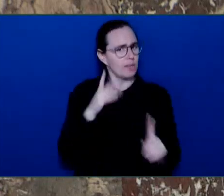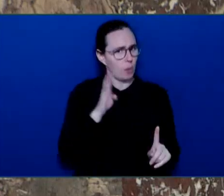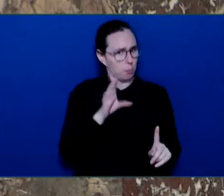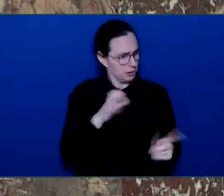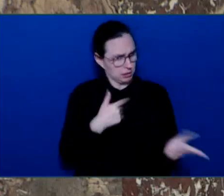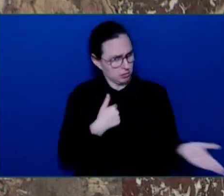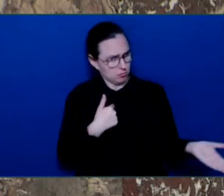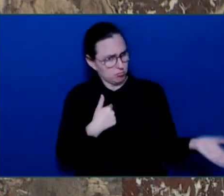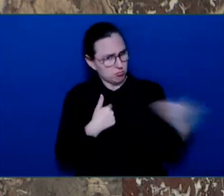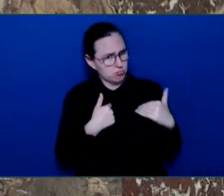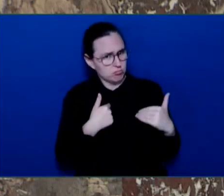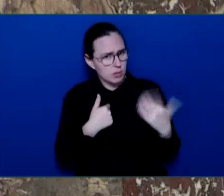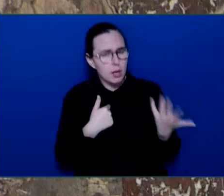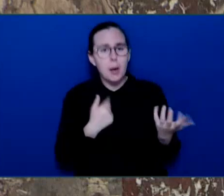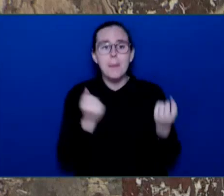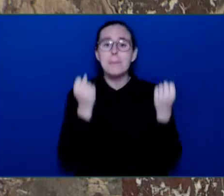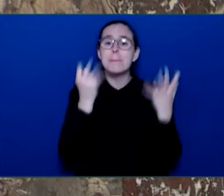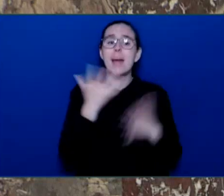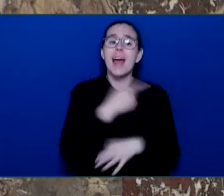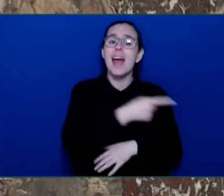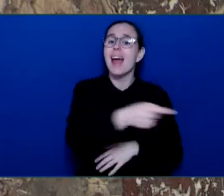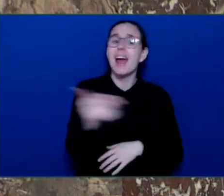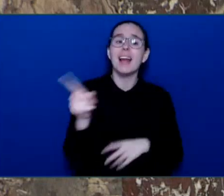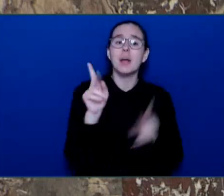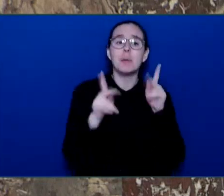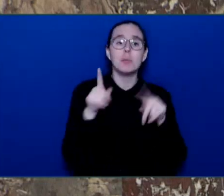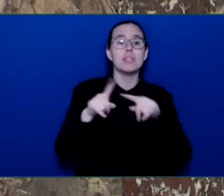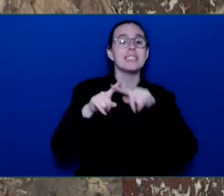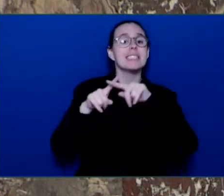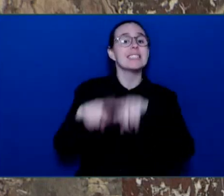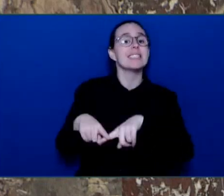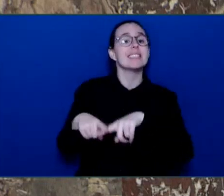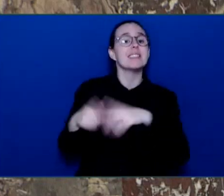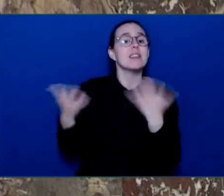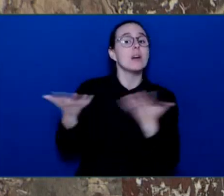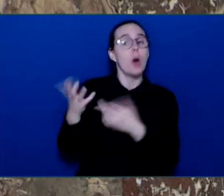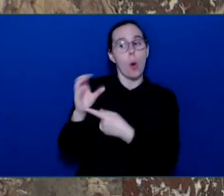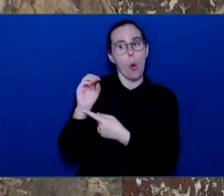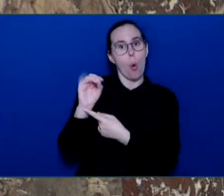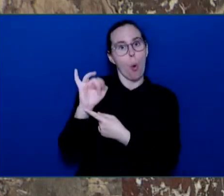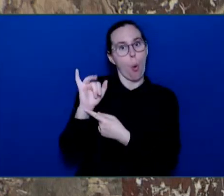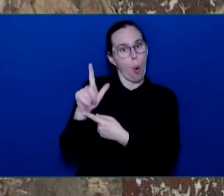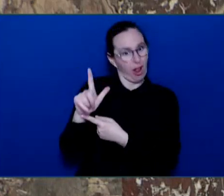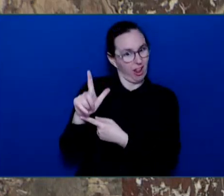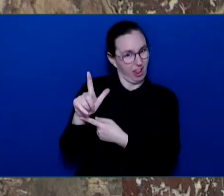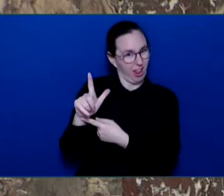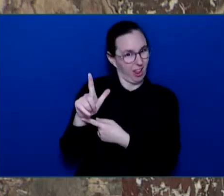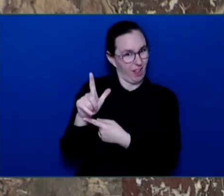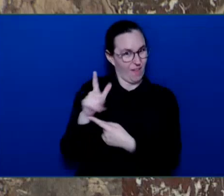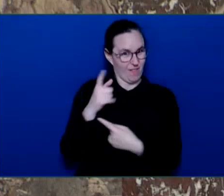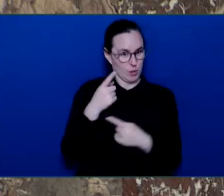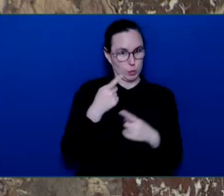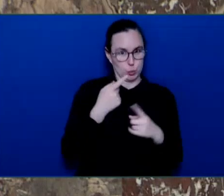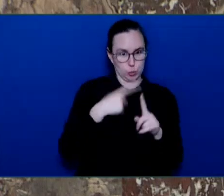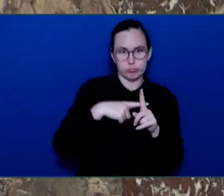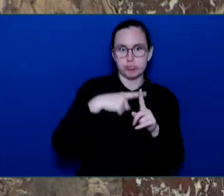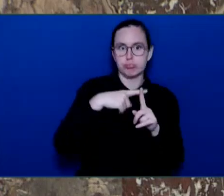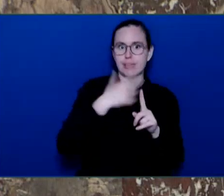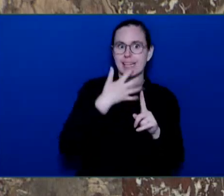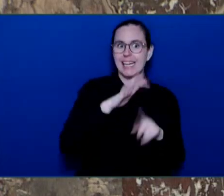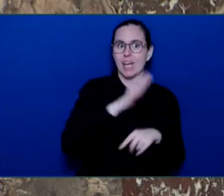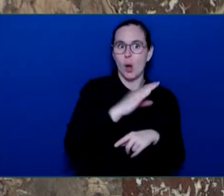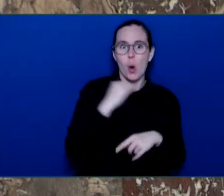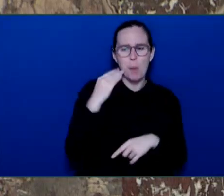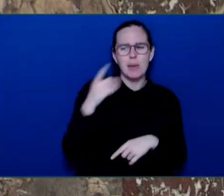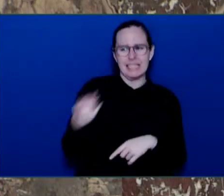expensive way to heat your home, when they hear that fuel truck pull up and they know they're going to get a bill for more than $1,000, they don't want to heat their homes this way, but they can't